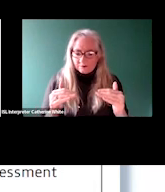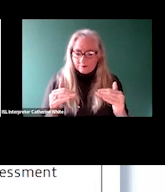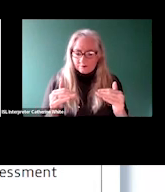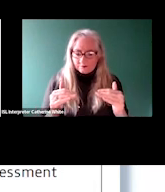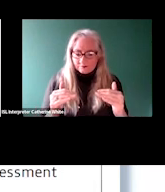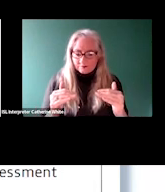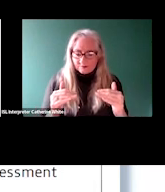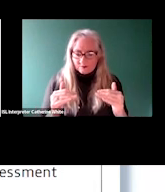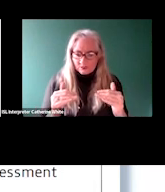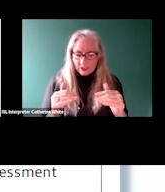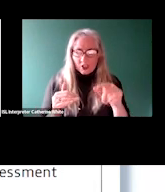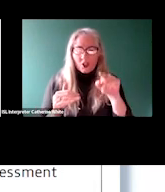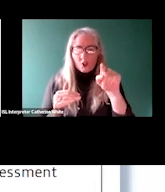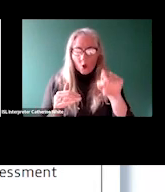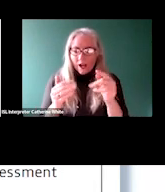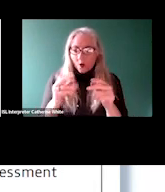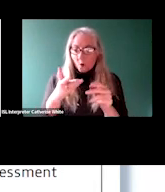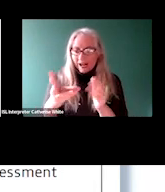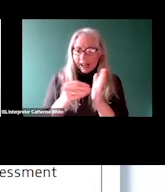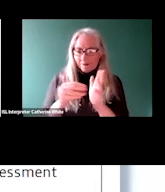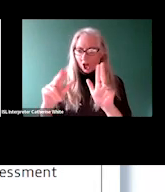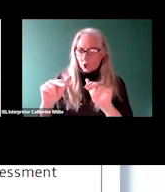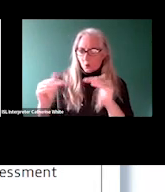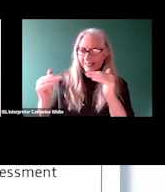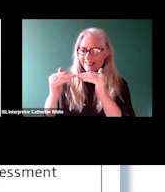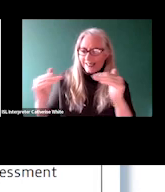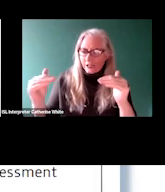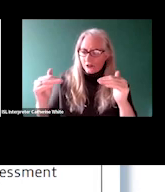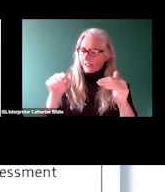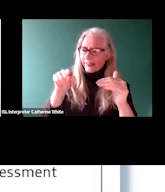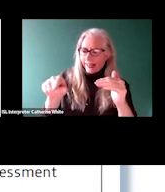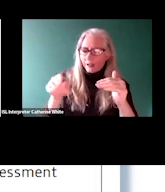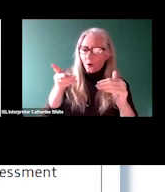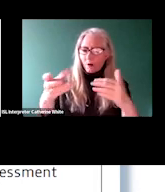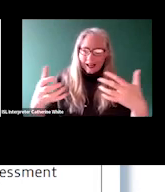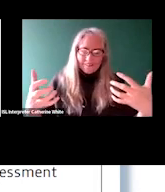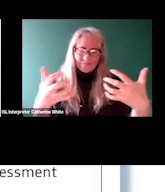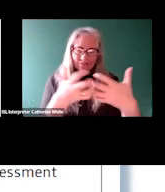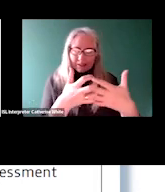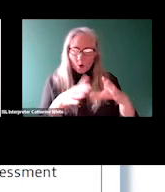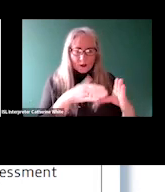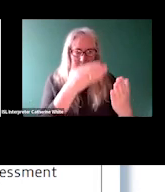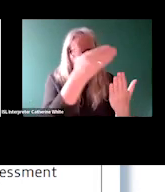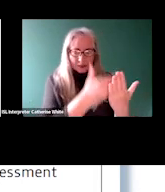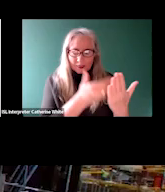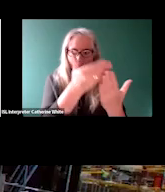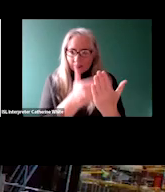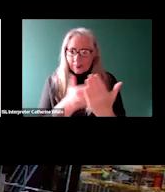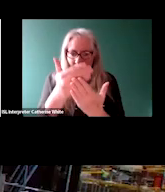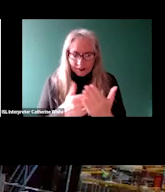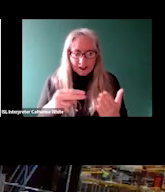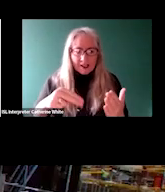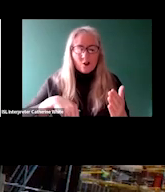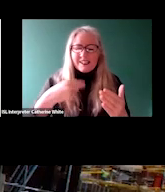the new standard that we're talking about will fit quite well. So we'll discuss that in a minute. So I'll move on to the next slide.